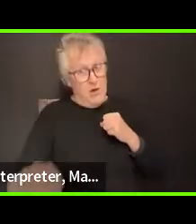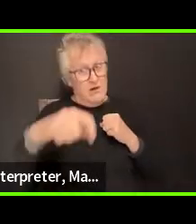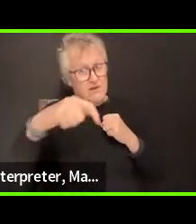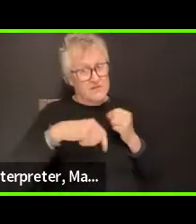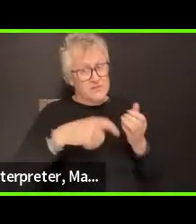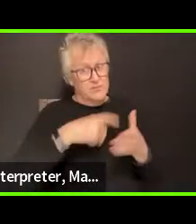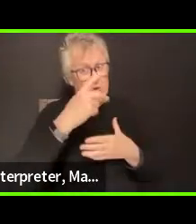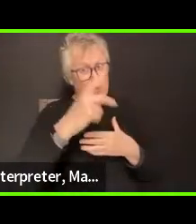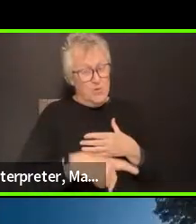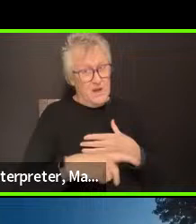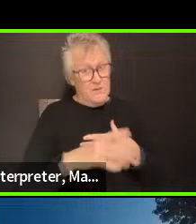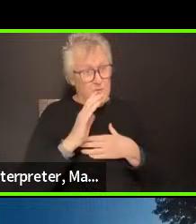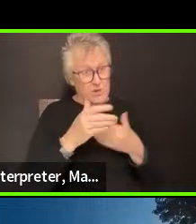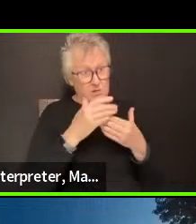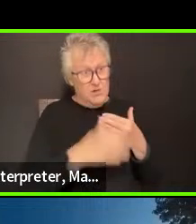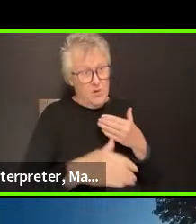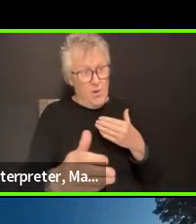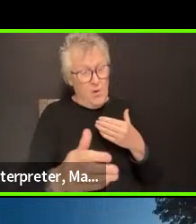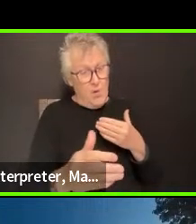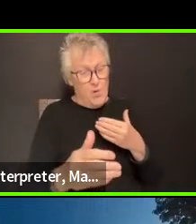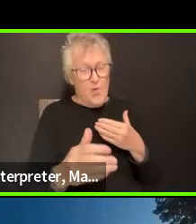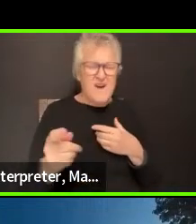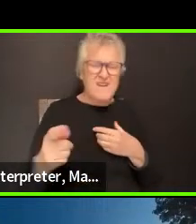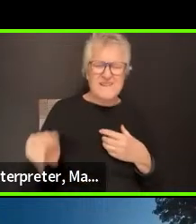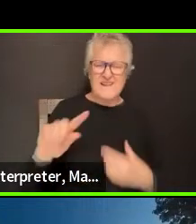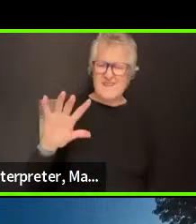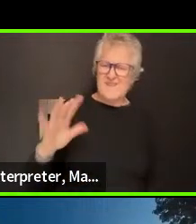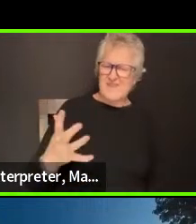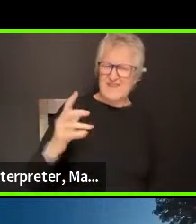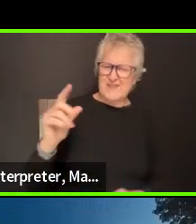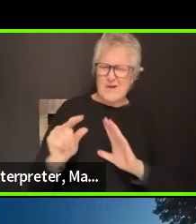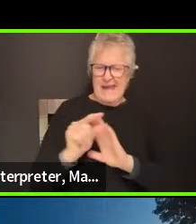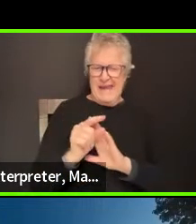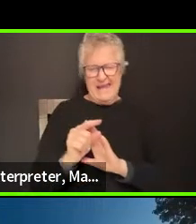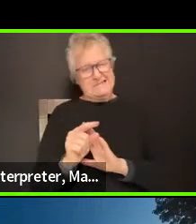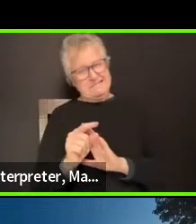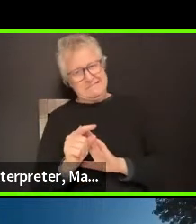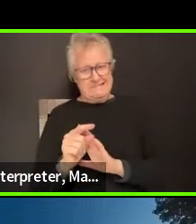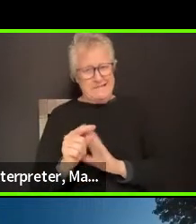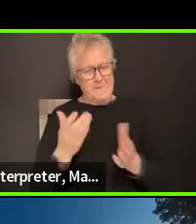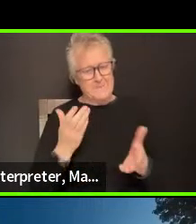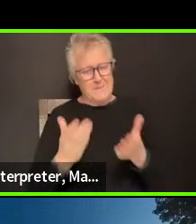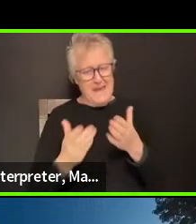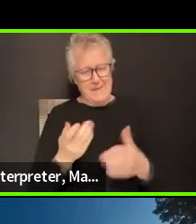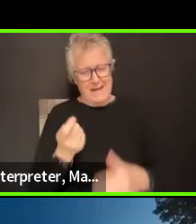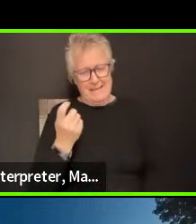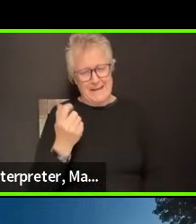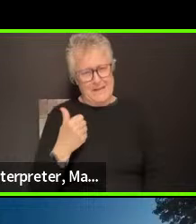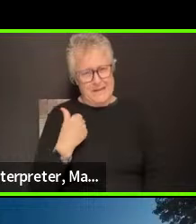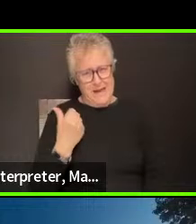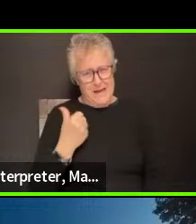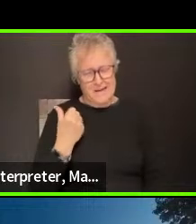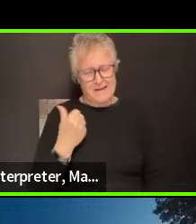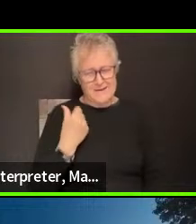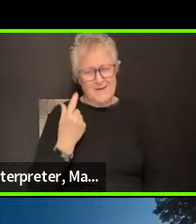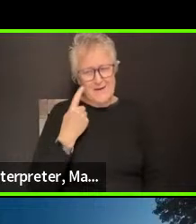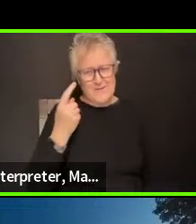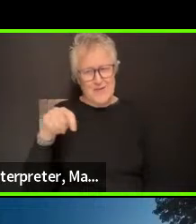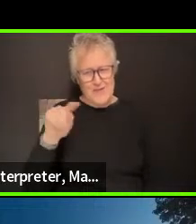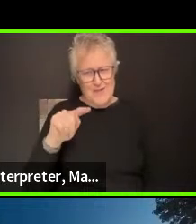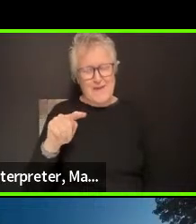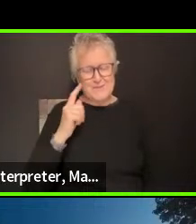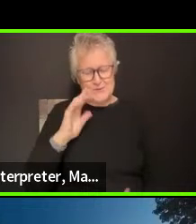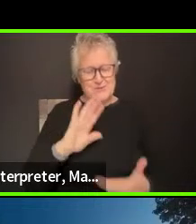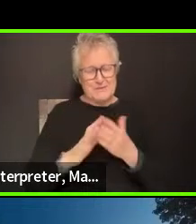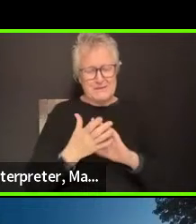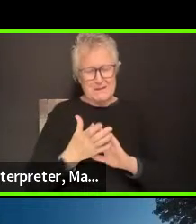young to enter into apprenticeships and then journey out, but we do know